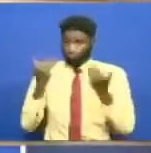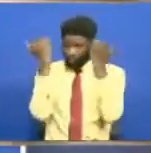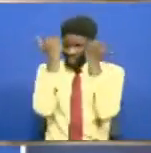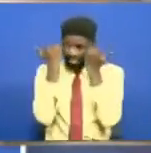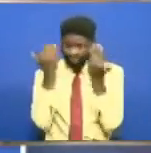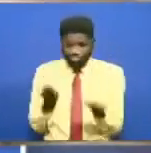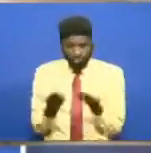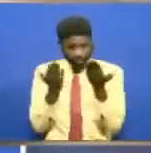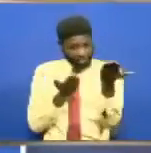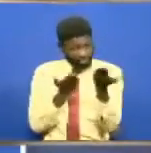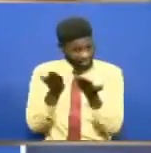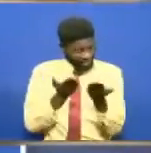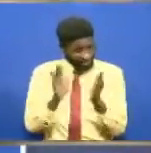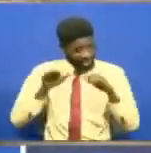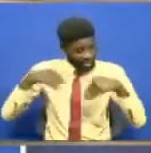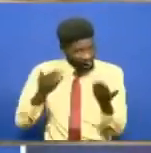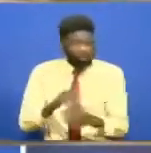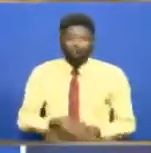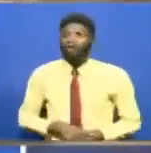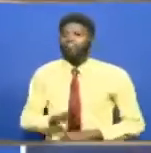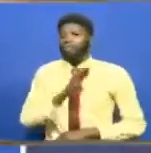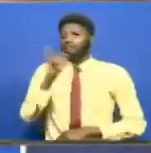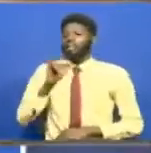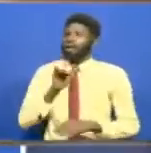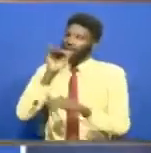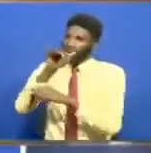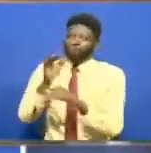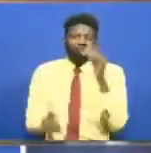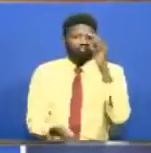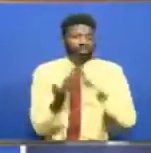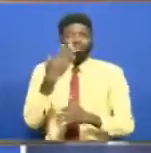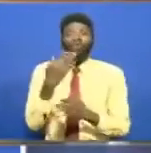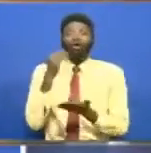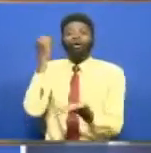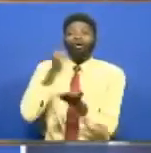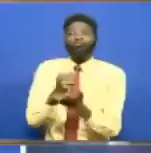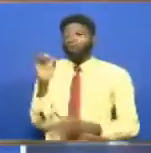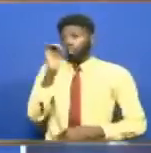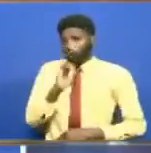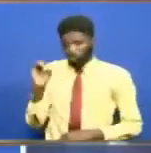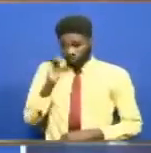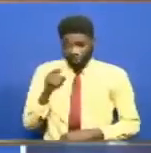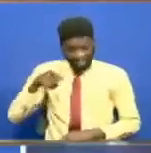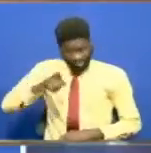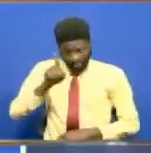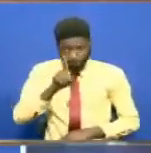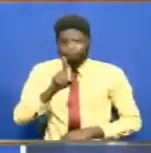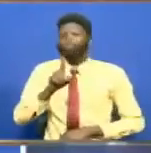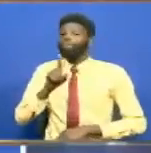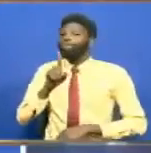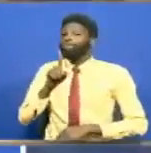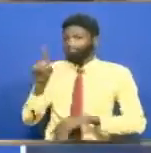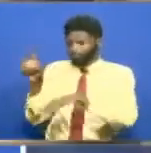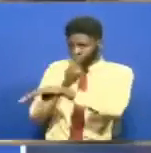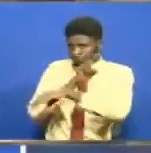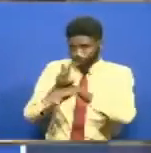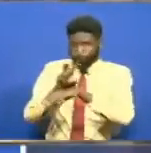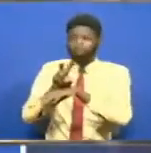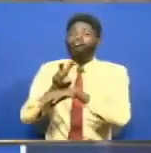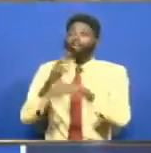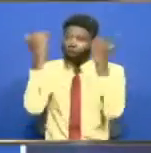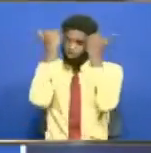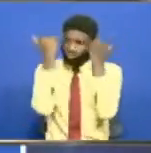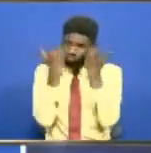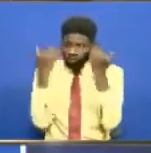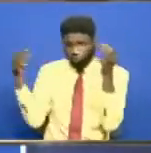report seeks establishment of Office of Judiciary Ombudsman, who will be reporting on conduct of judicial officers to the Judicial